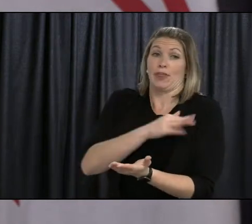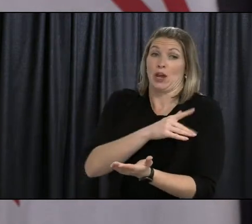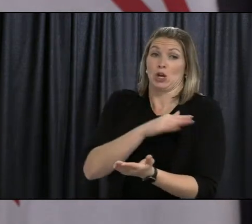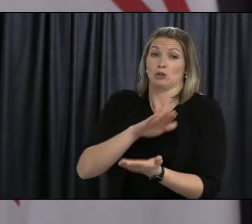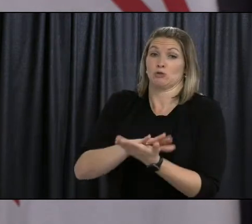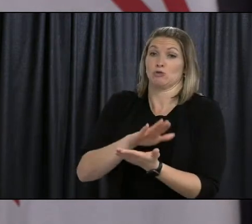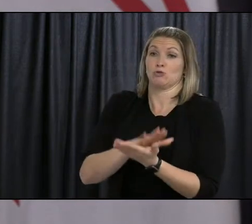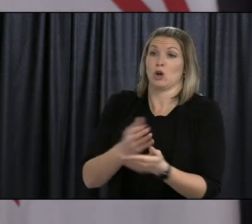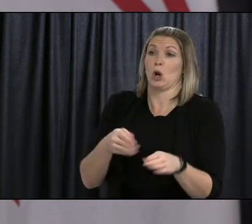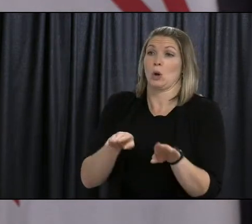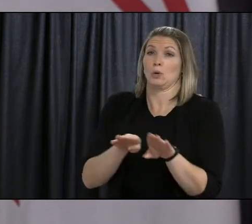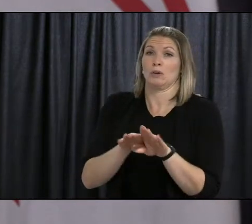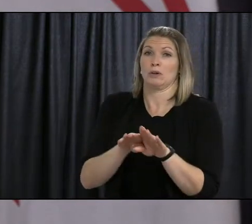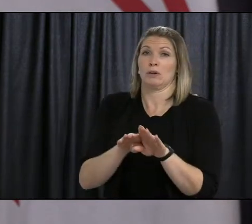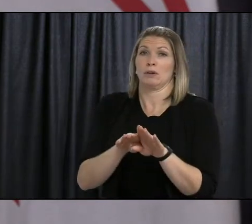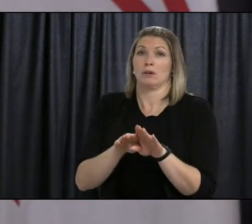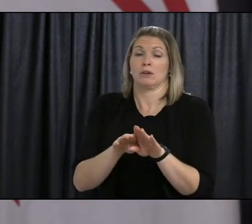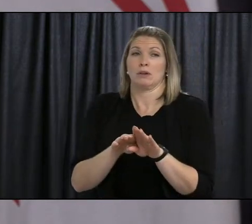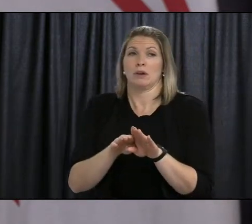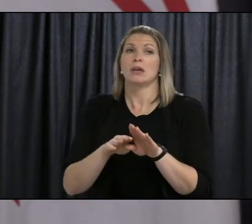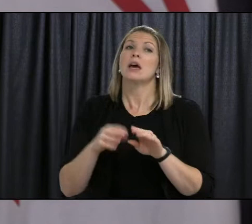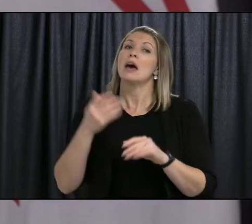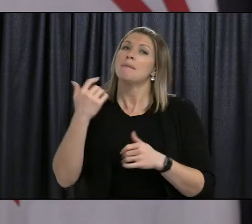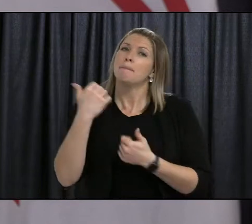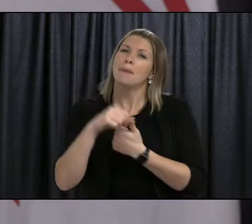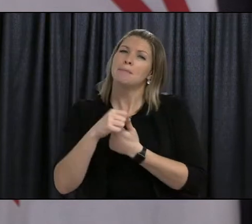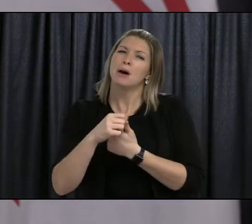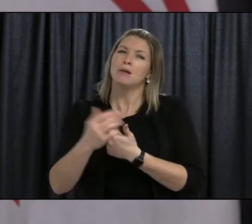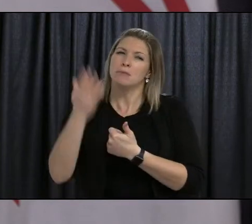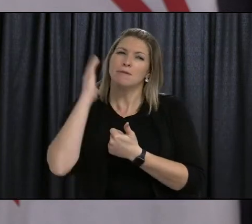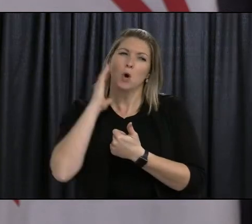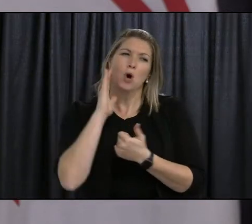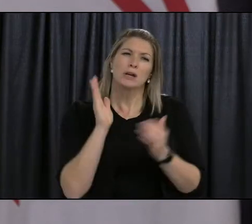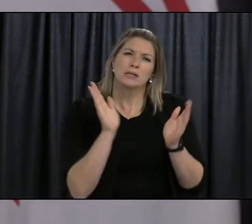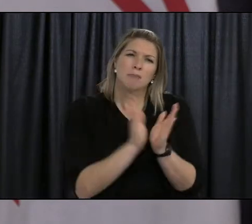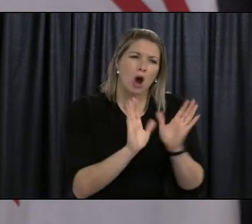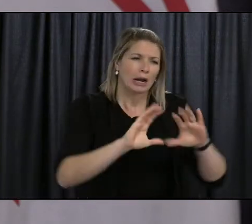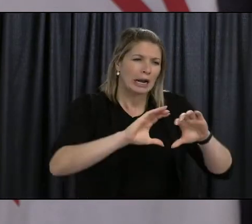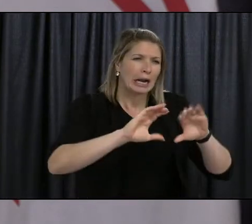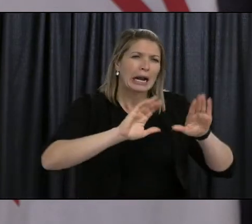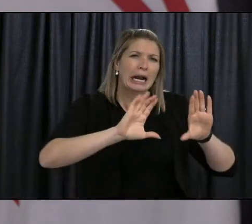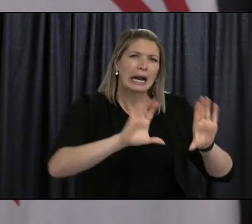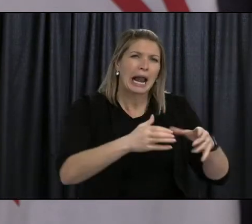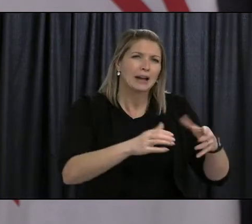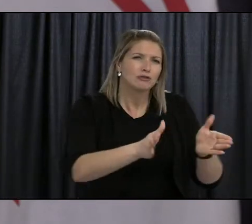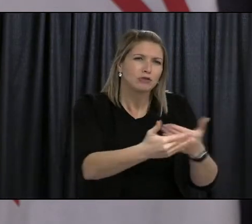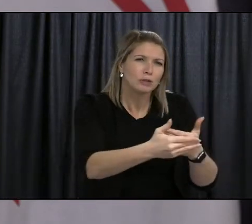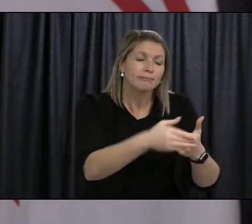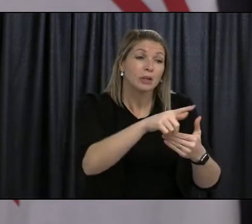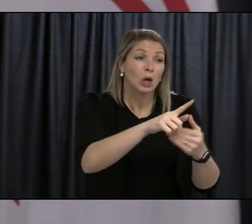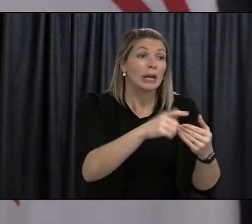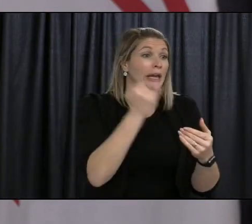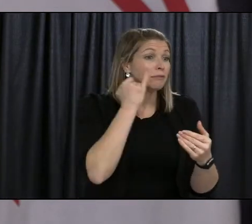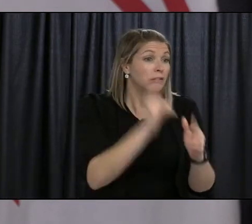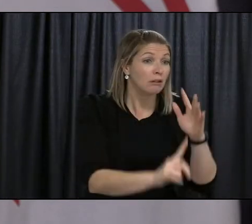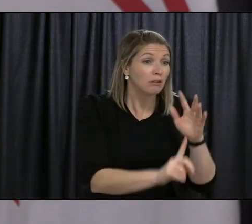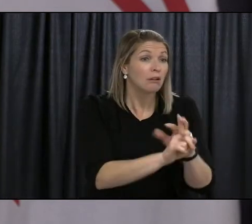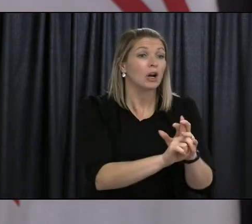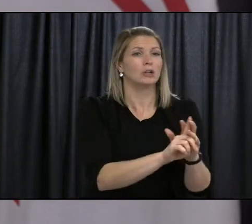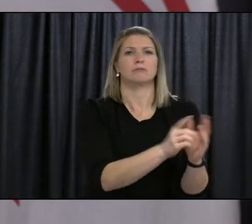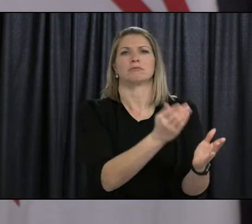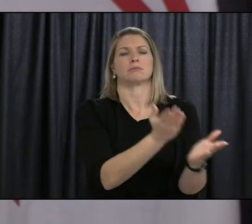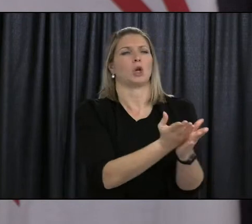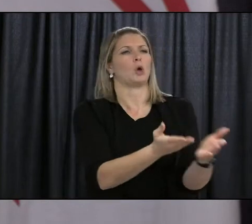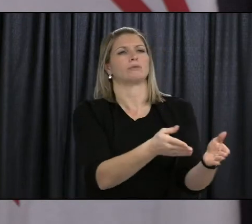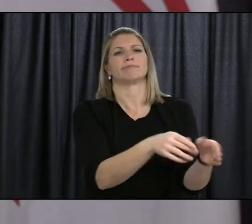for when we would close cohorts within a school, and then closing a school itself, even if there was a person who tested